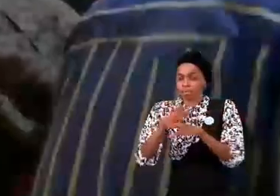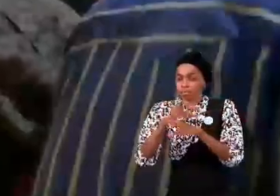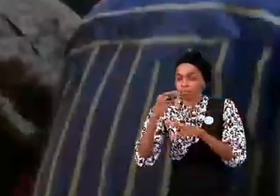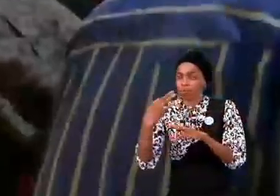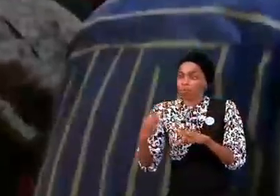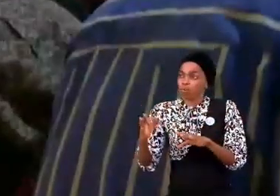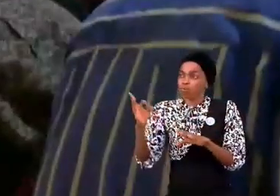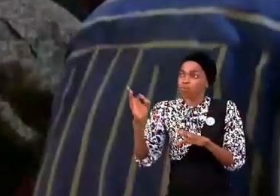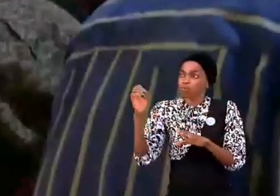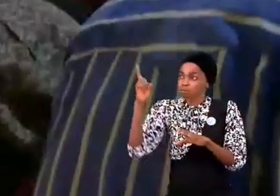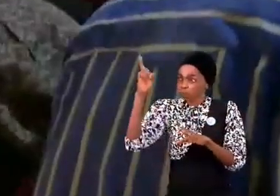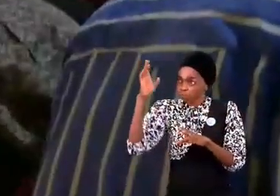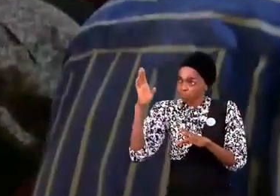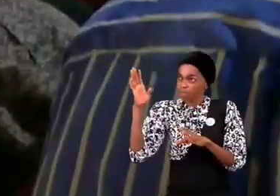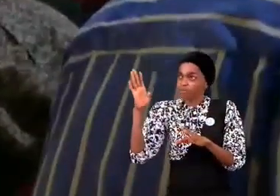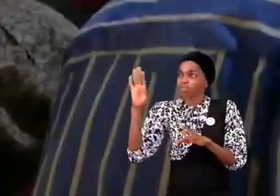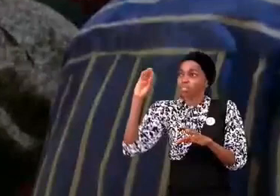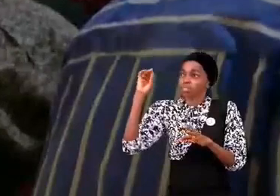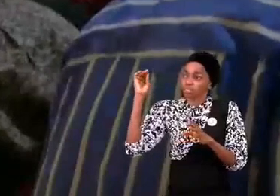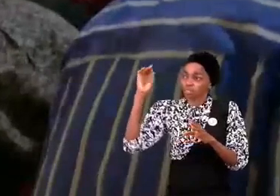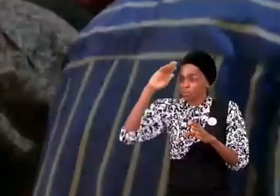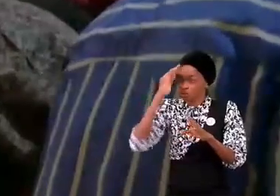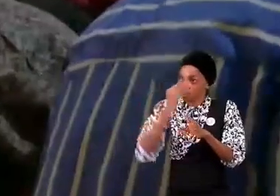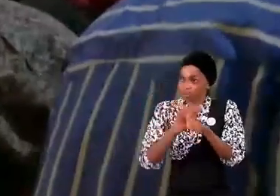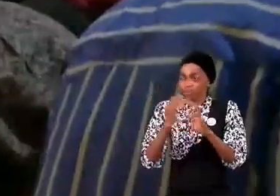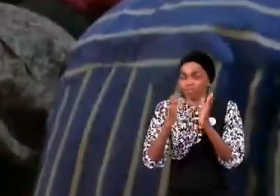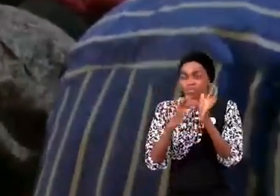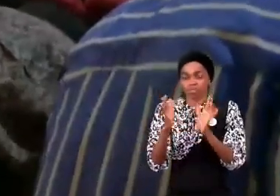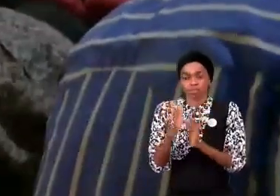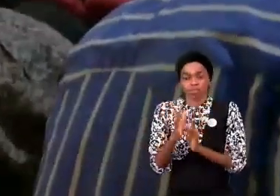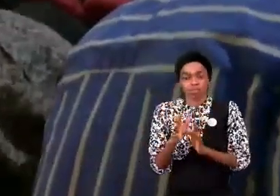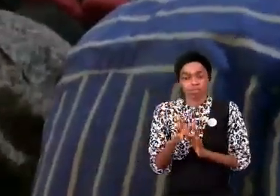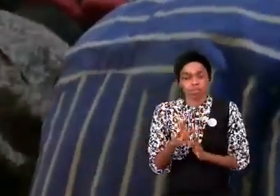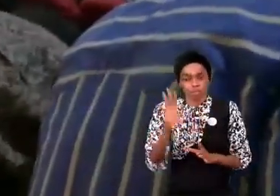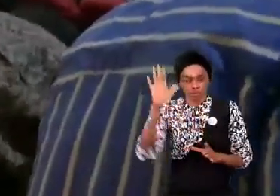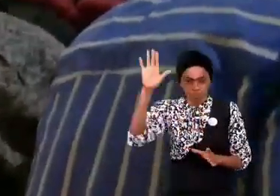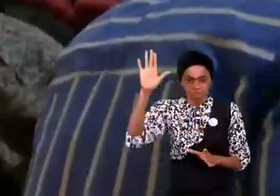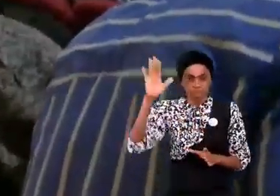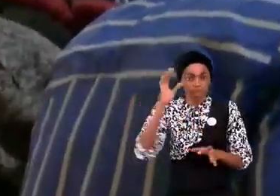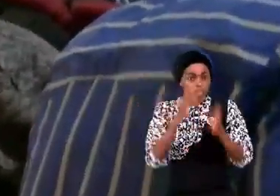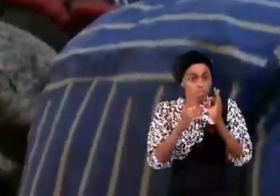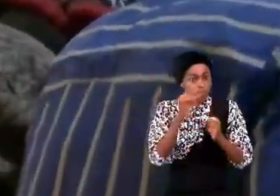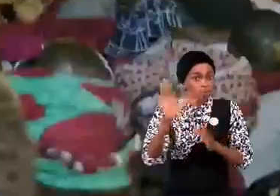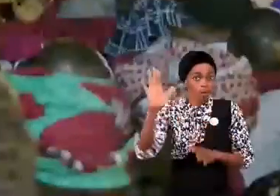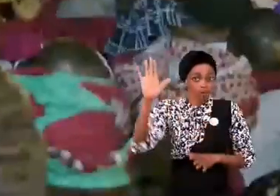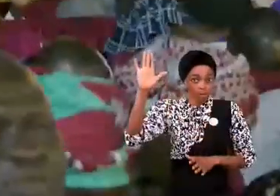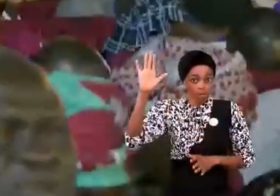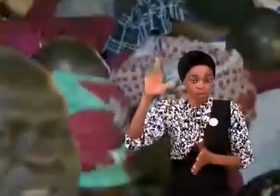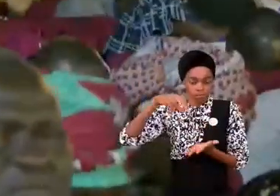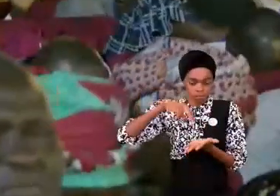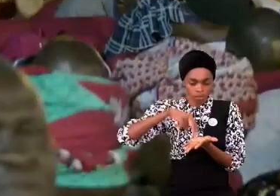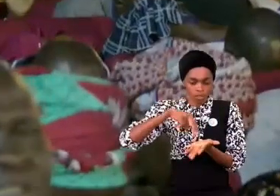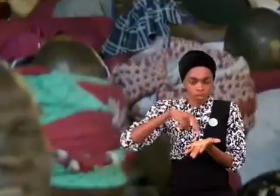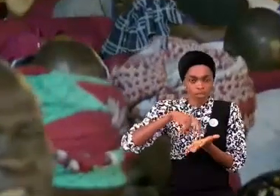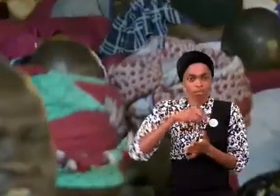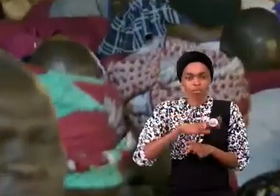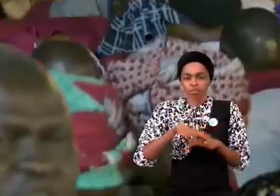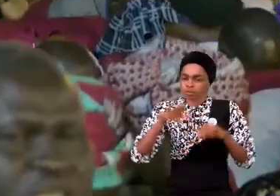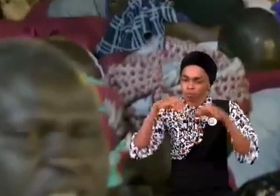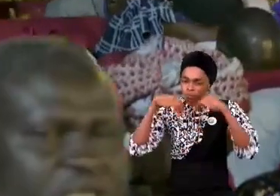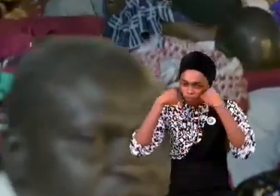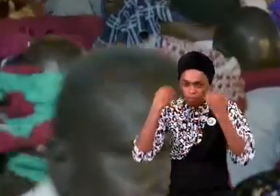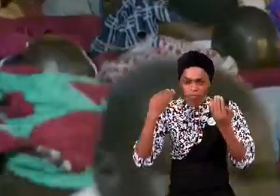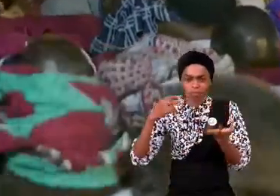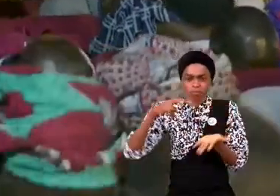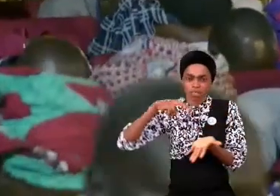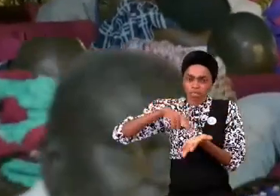stand up. You'll say, I want forgiveness. I want to be translated out of my guilt, out